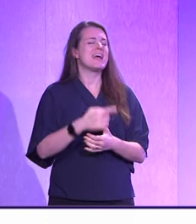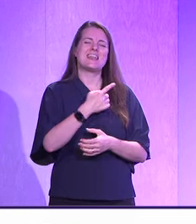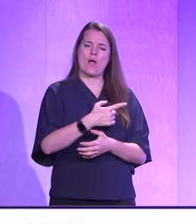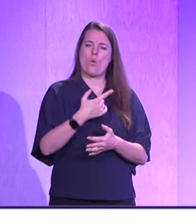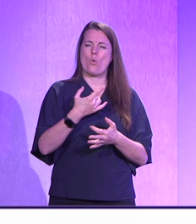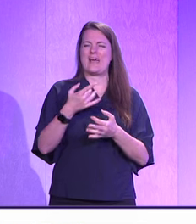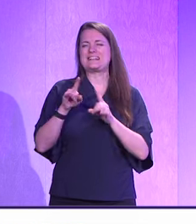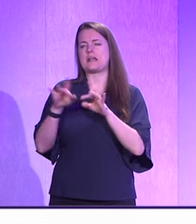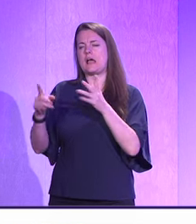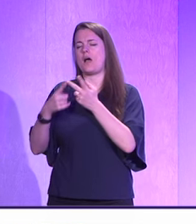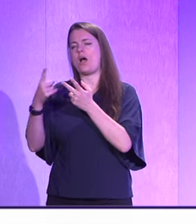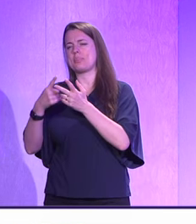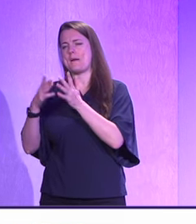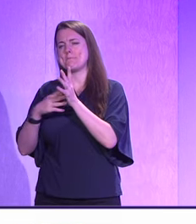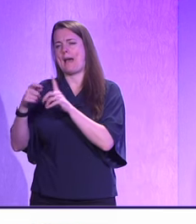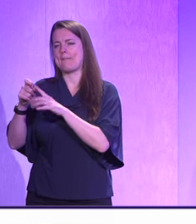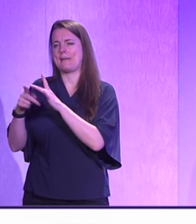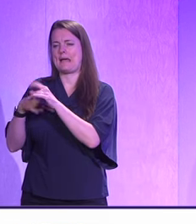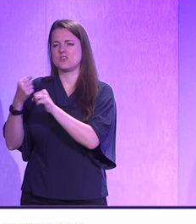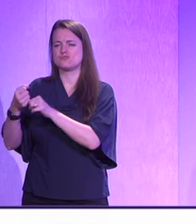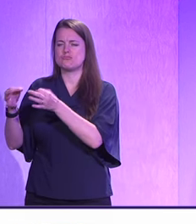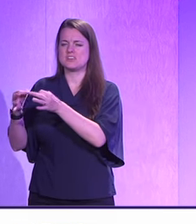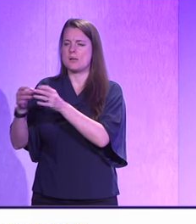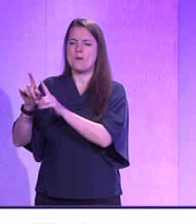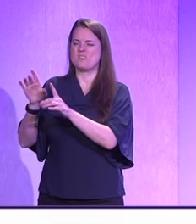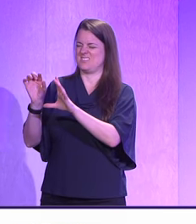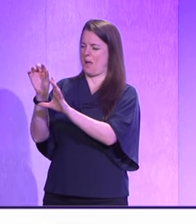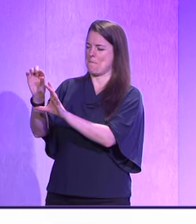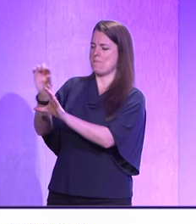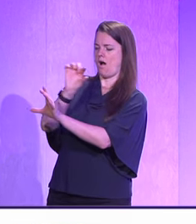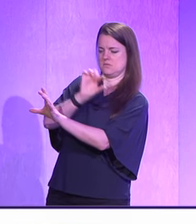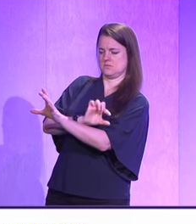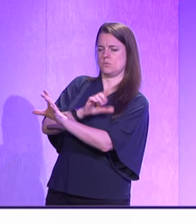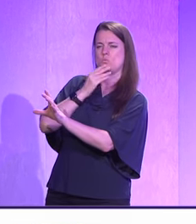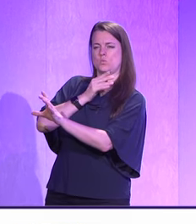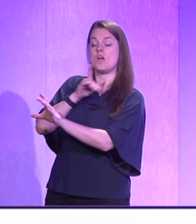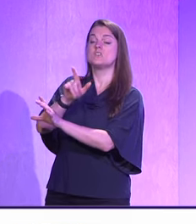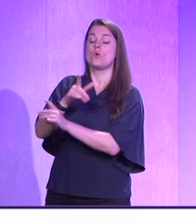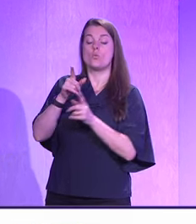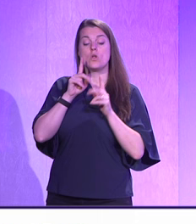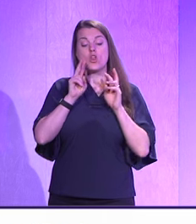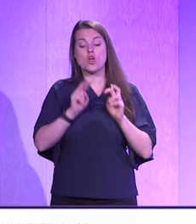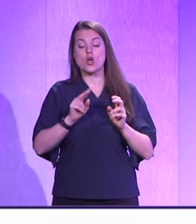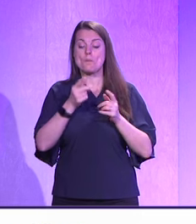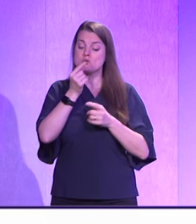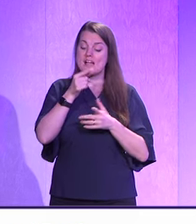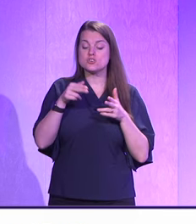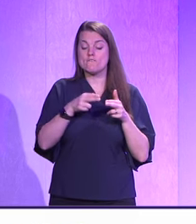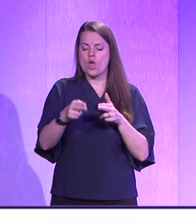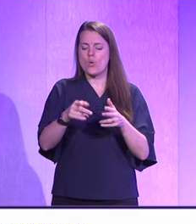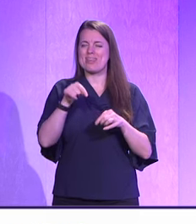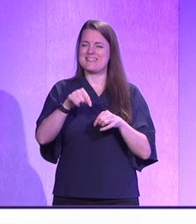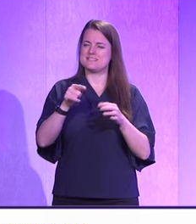don't do the whole thing. And again, we try and find useful potential boundaries for flow. So this plays into the kind